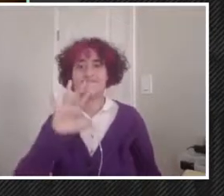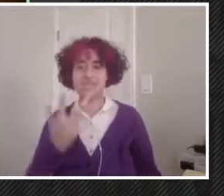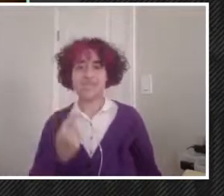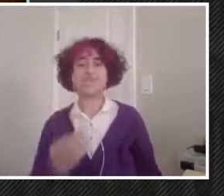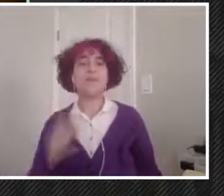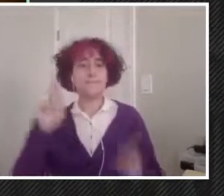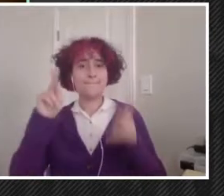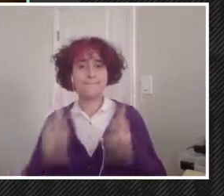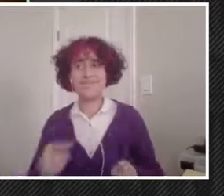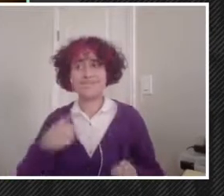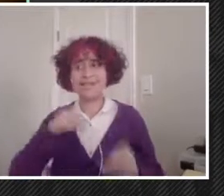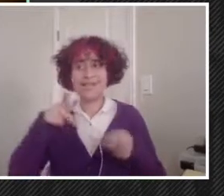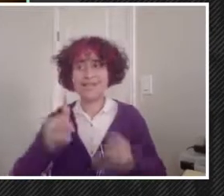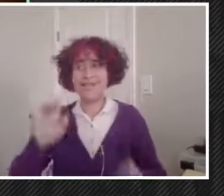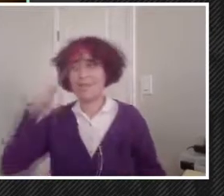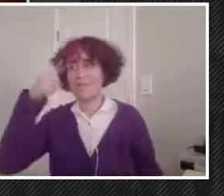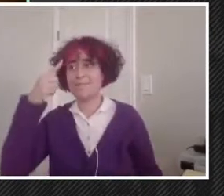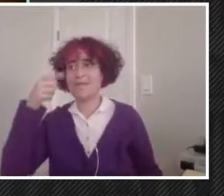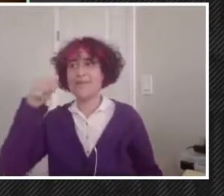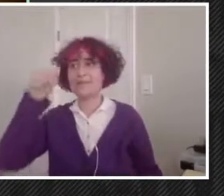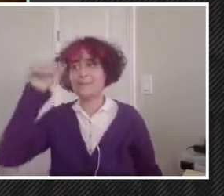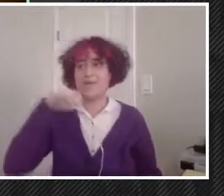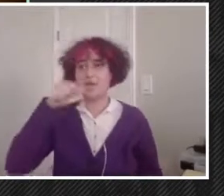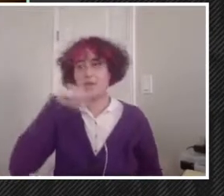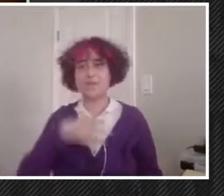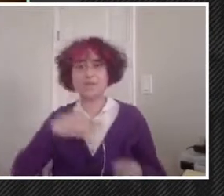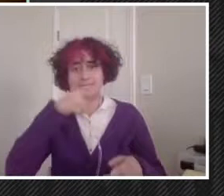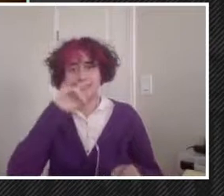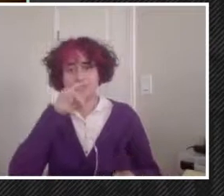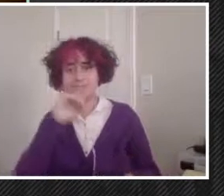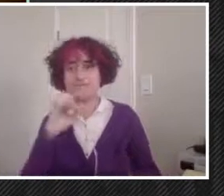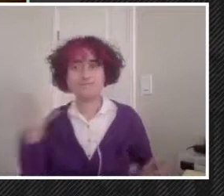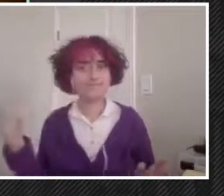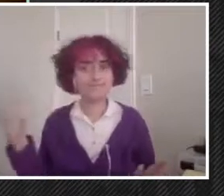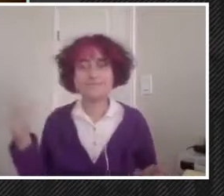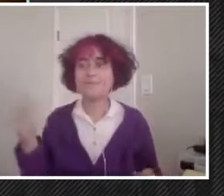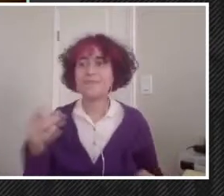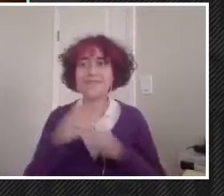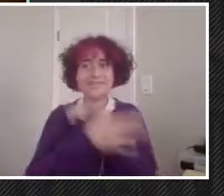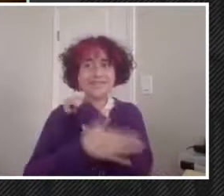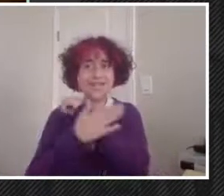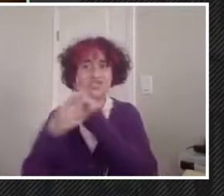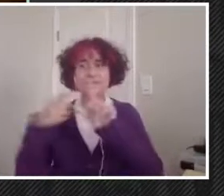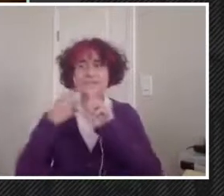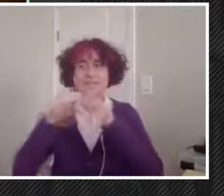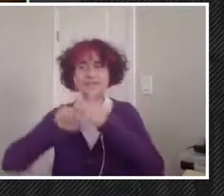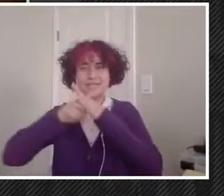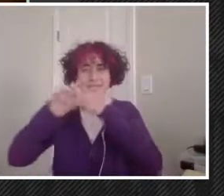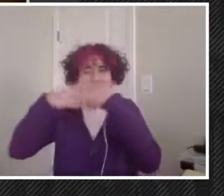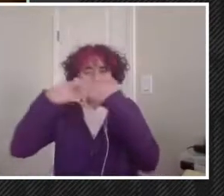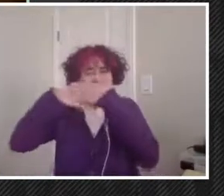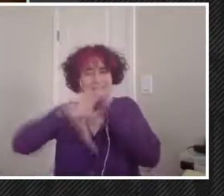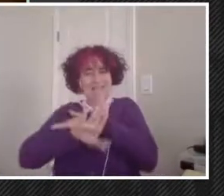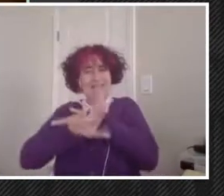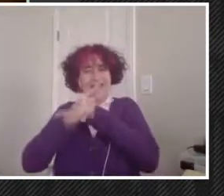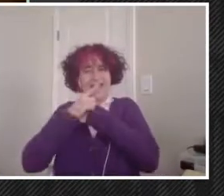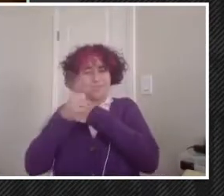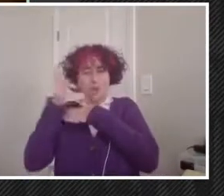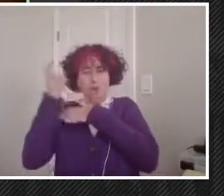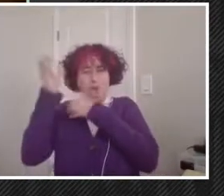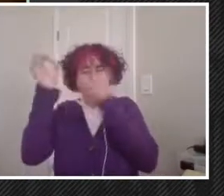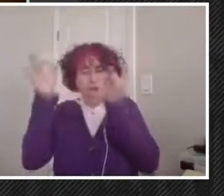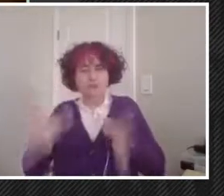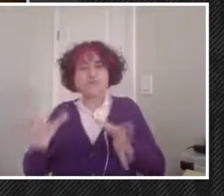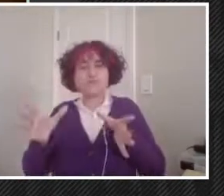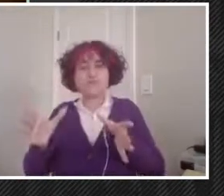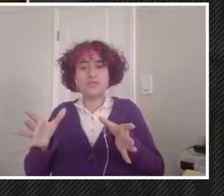ain't no moral nation. This nation from its inception has been wicked. The question is our heart for